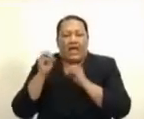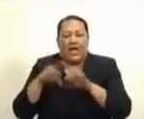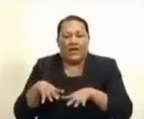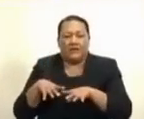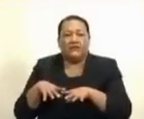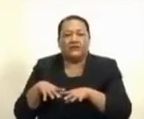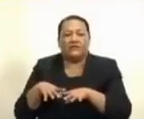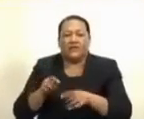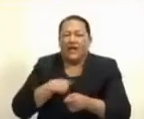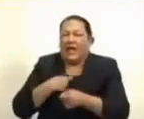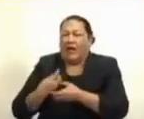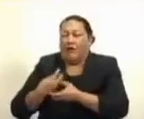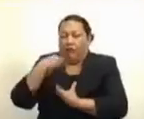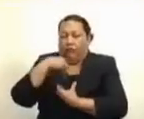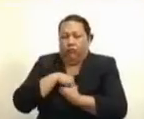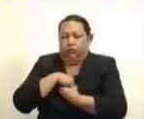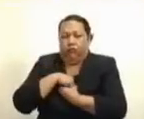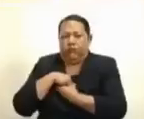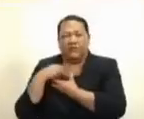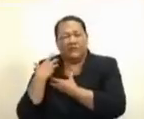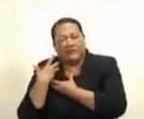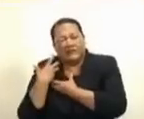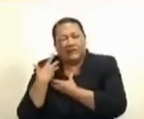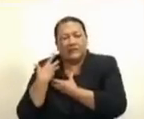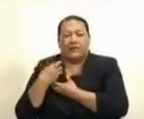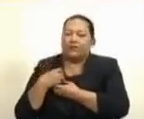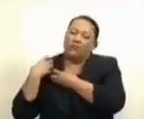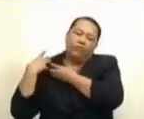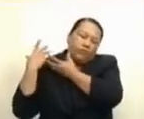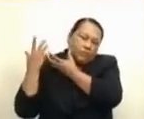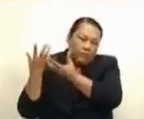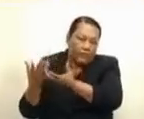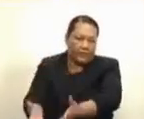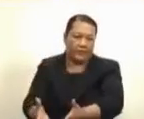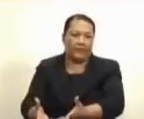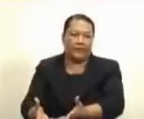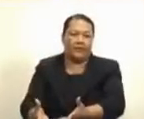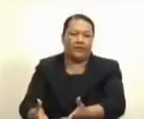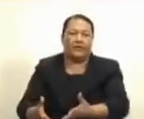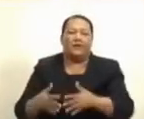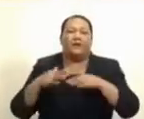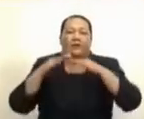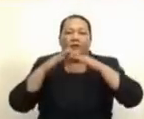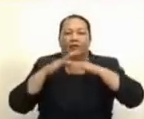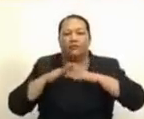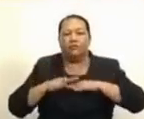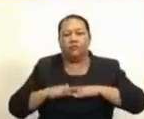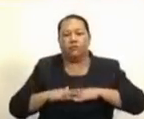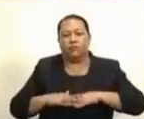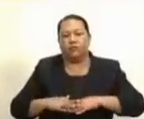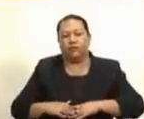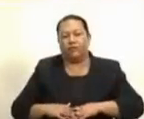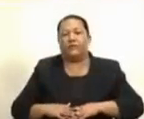and anger as we move forward from today. I thank the organizing committee for accepting